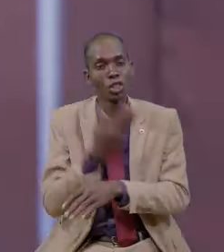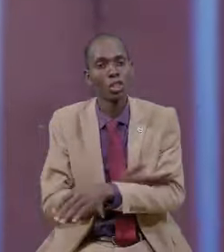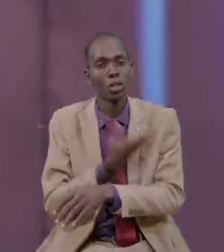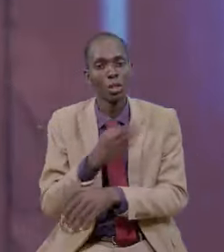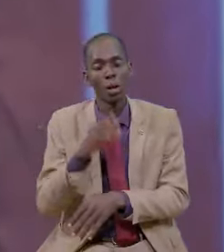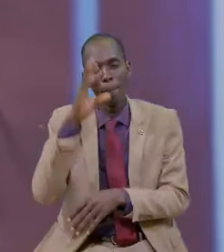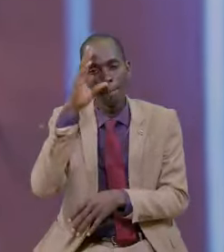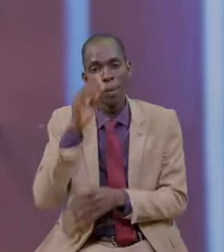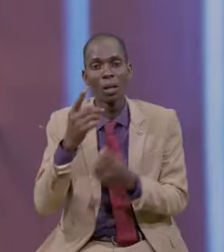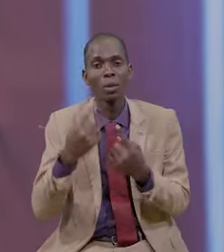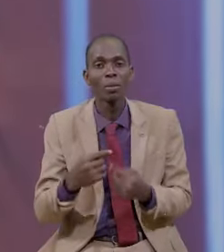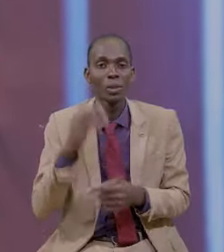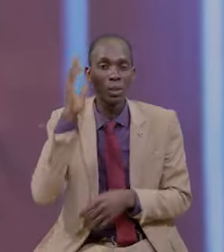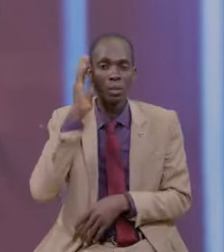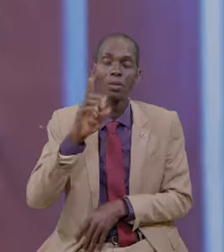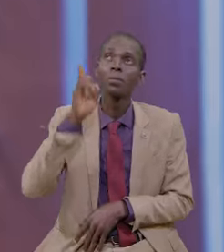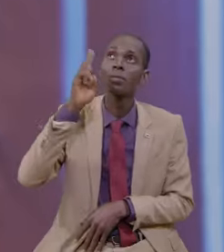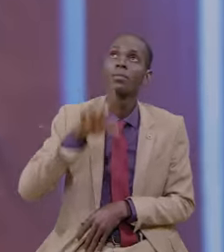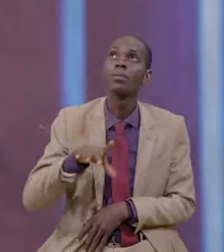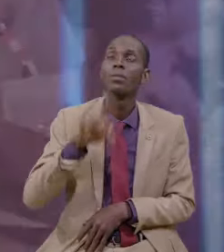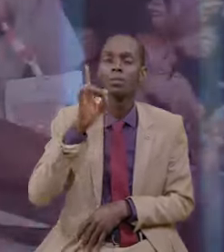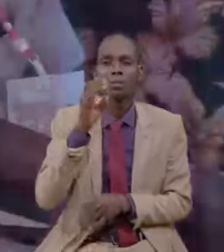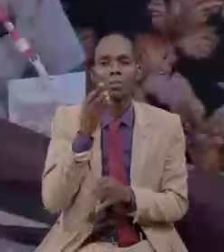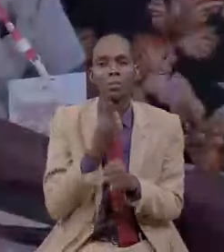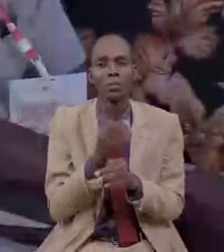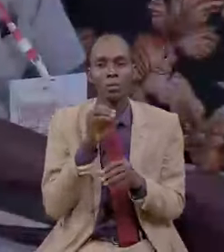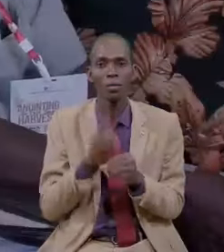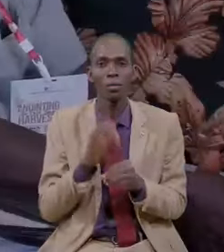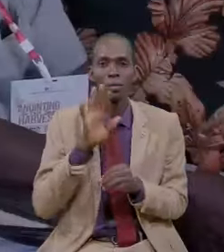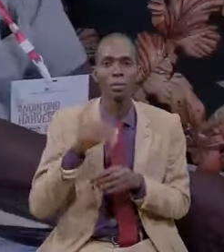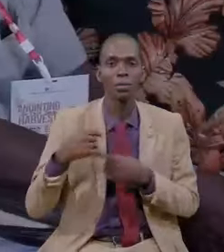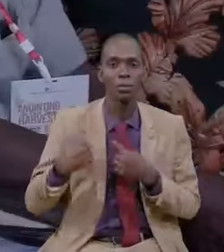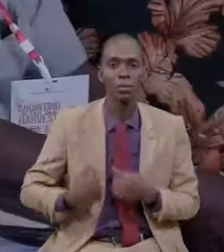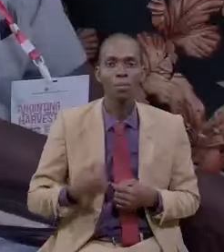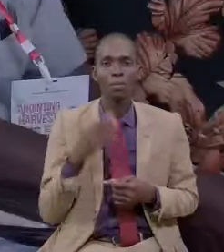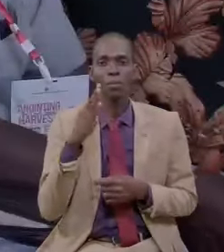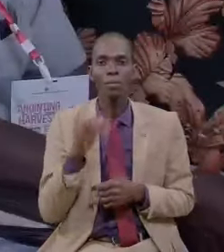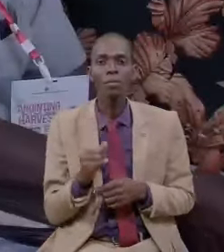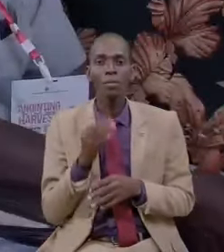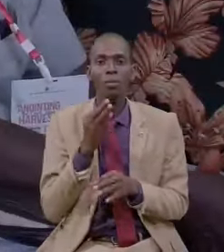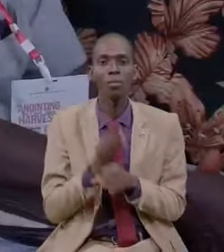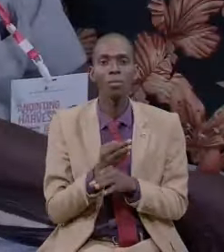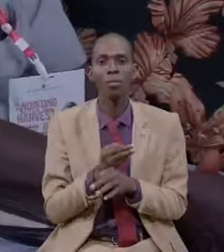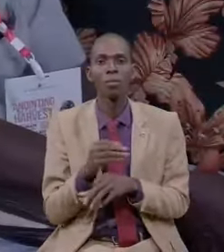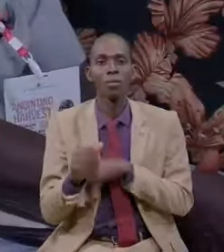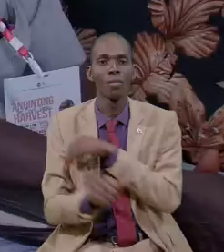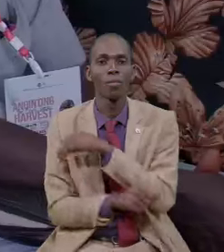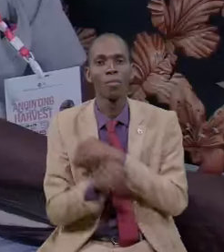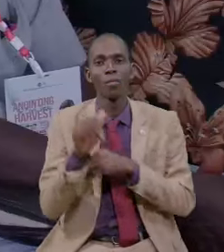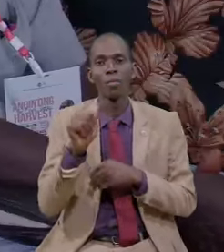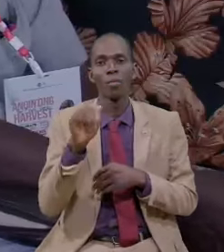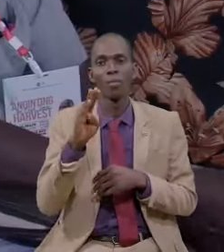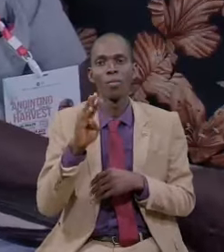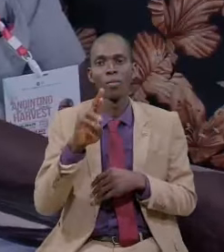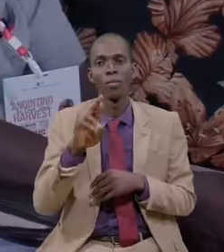he find faith in your heart? By faith, Abraham, when he was called to